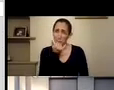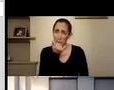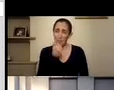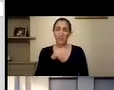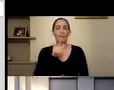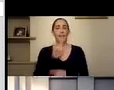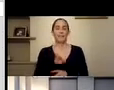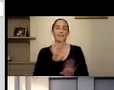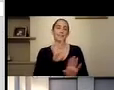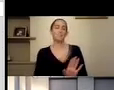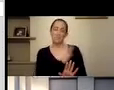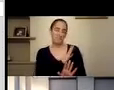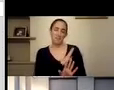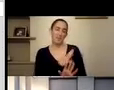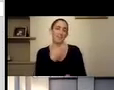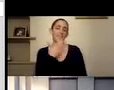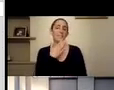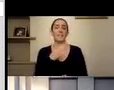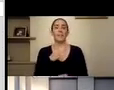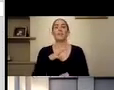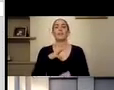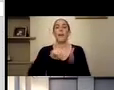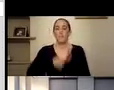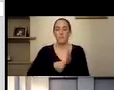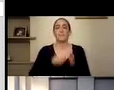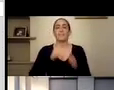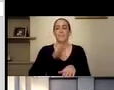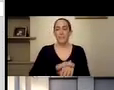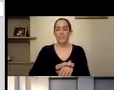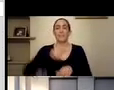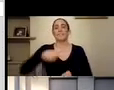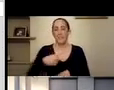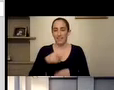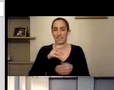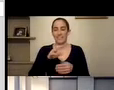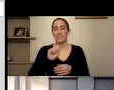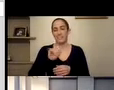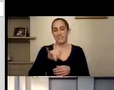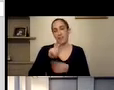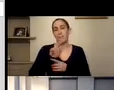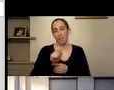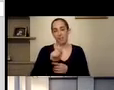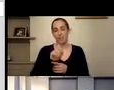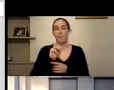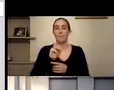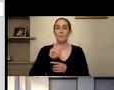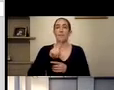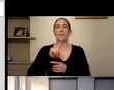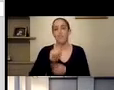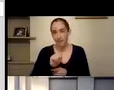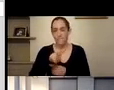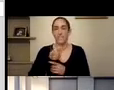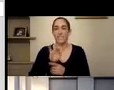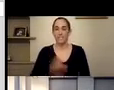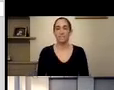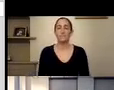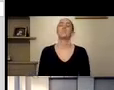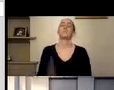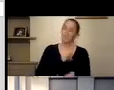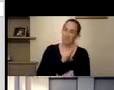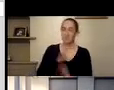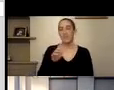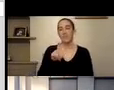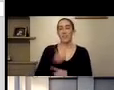It's Malovic. Malovic. Yeah. So Liz is our Associate Vice President for Financial Operations and the